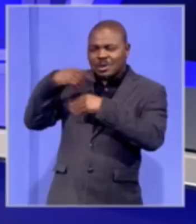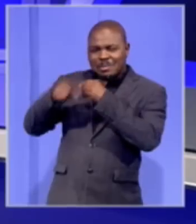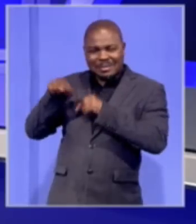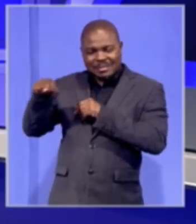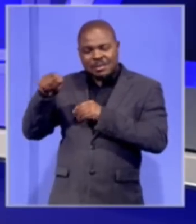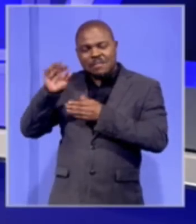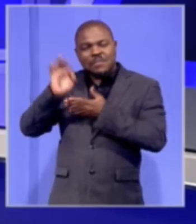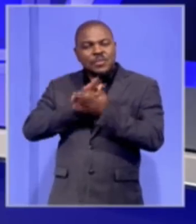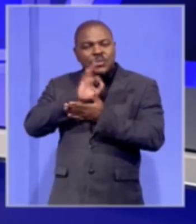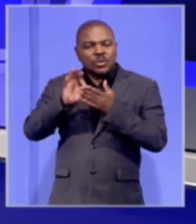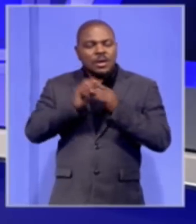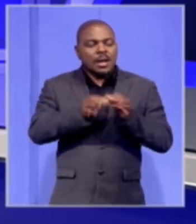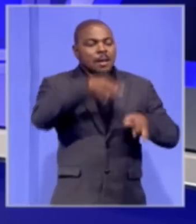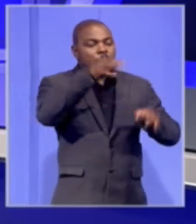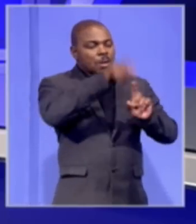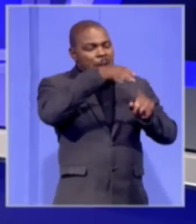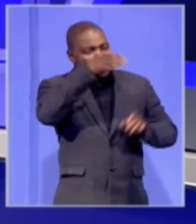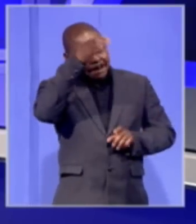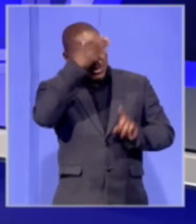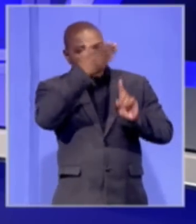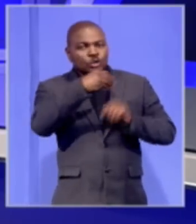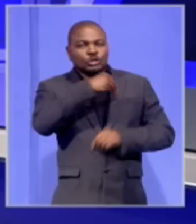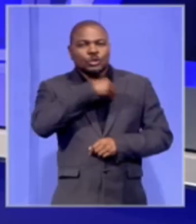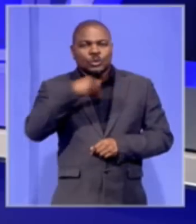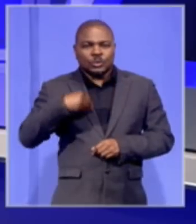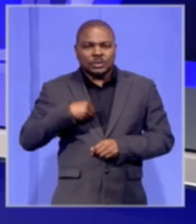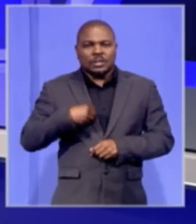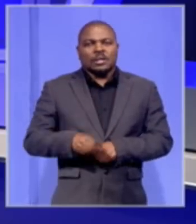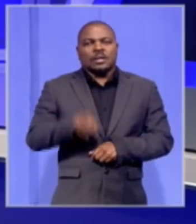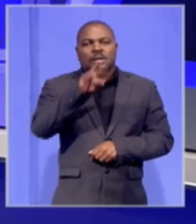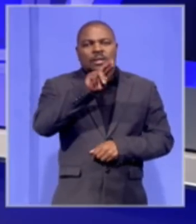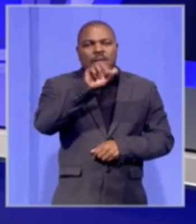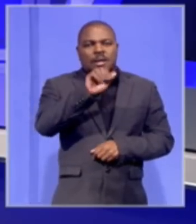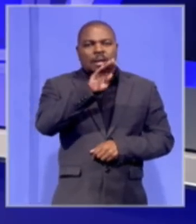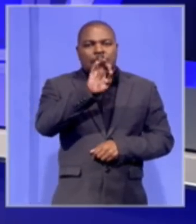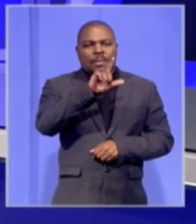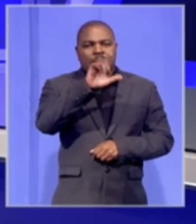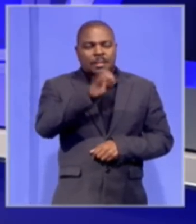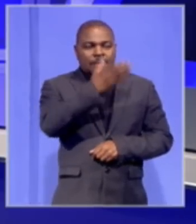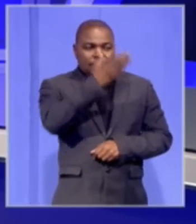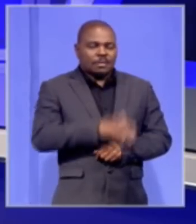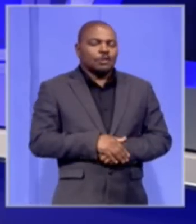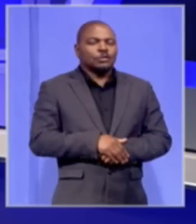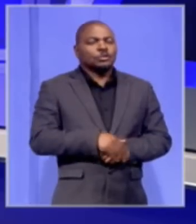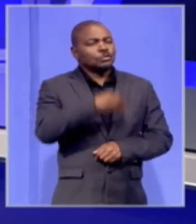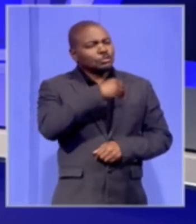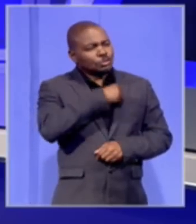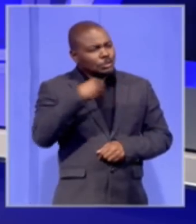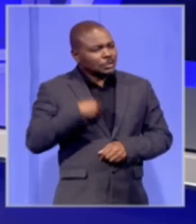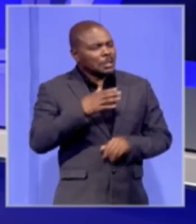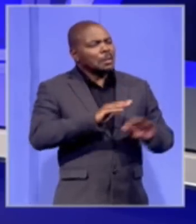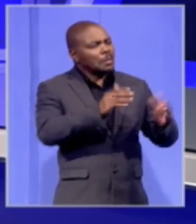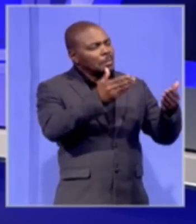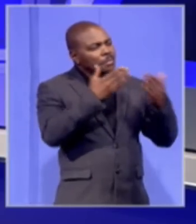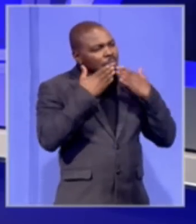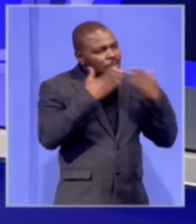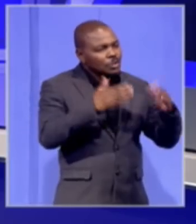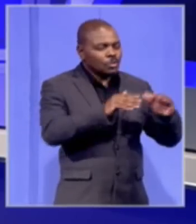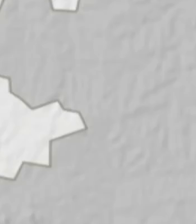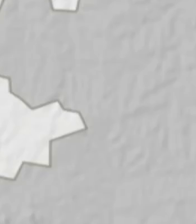setsebi ditabeng tsa dipolotiki e leng ngaka Ditlhare Rabele ngaka re a leboha ebile re a amohela ditabeng tsa